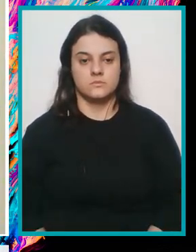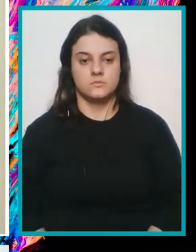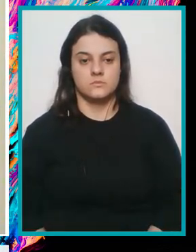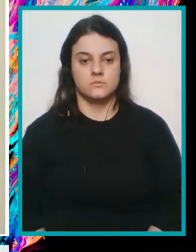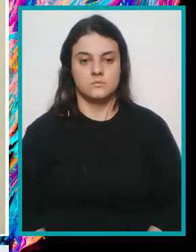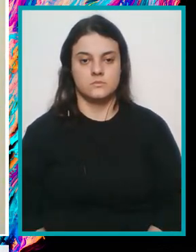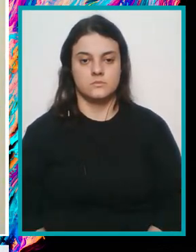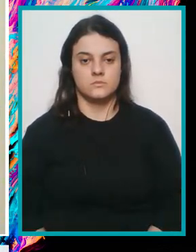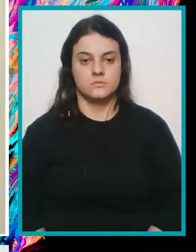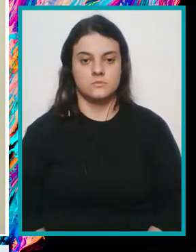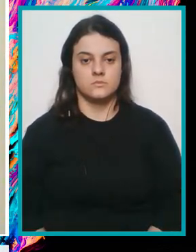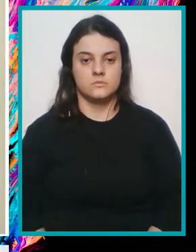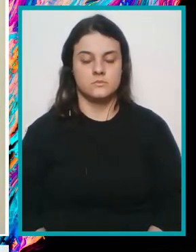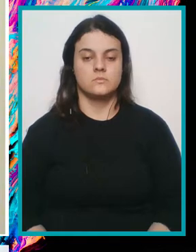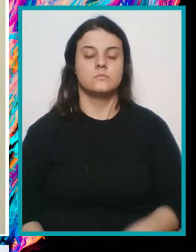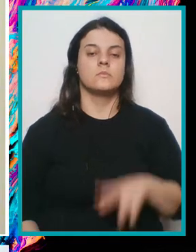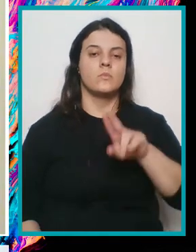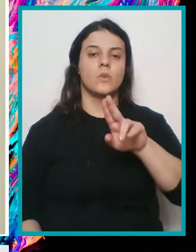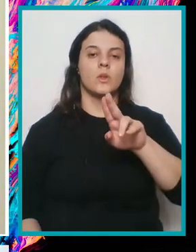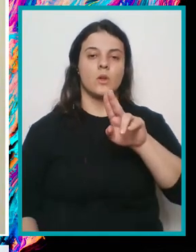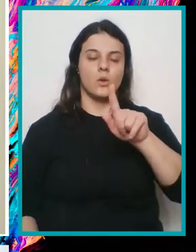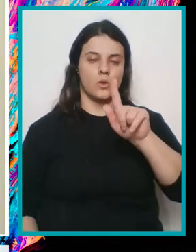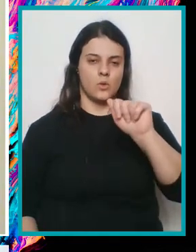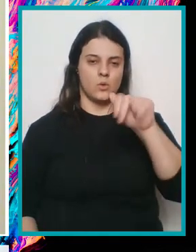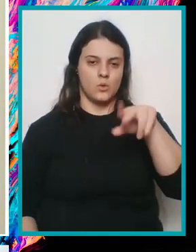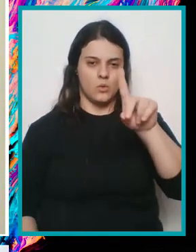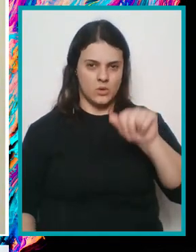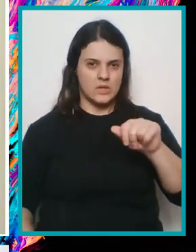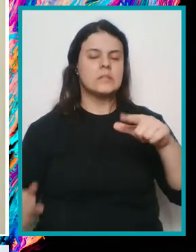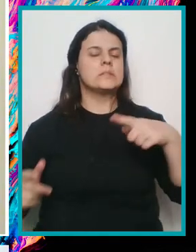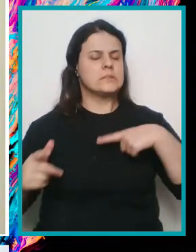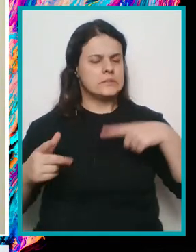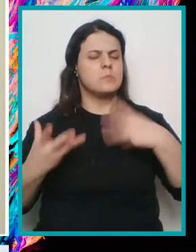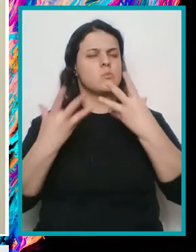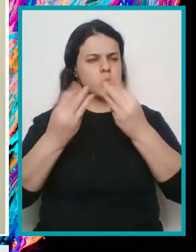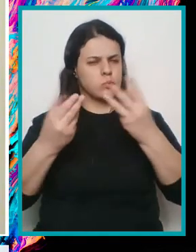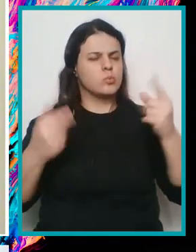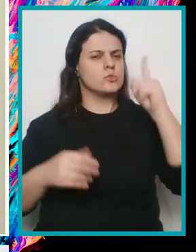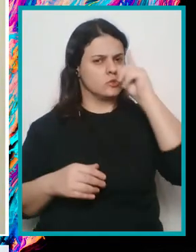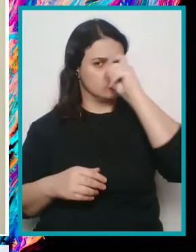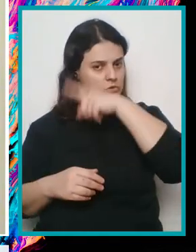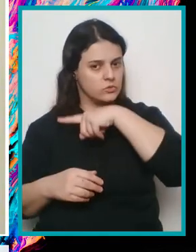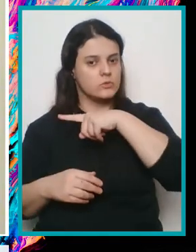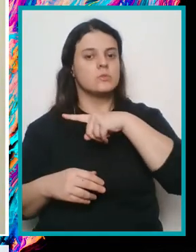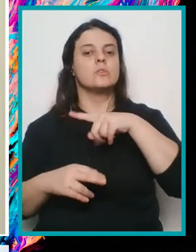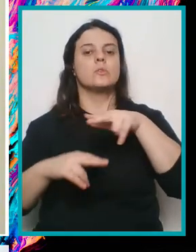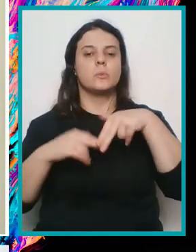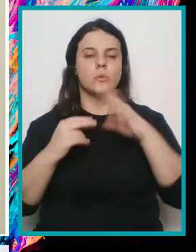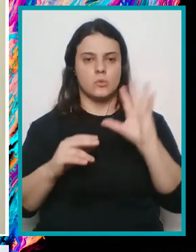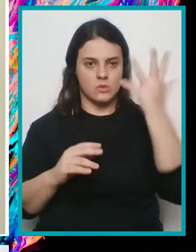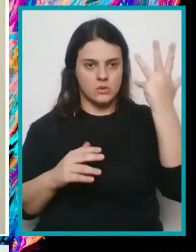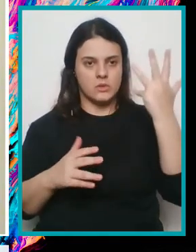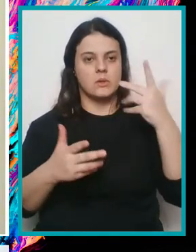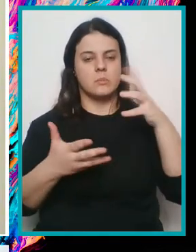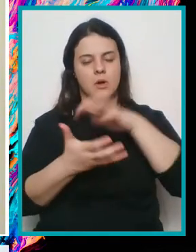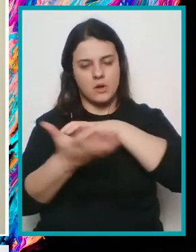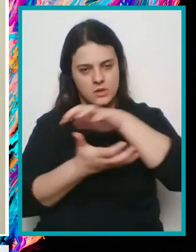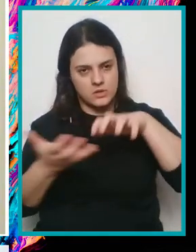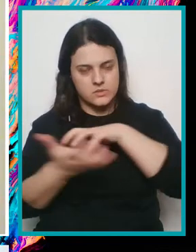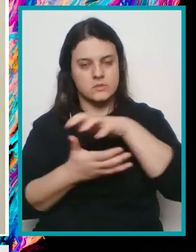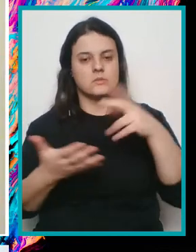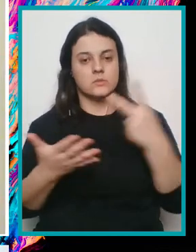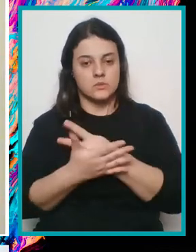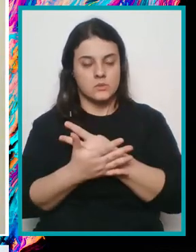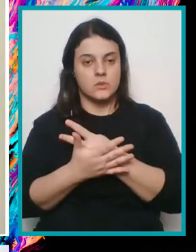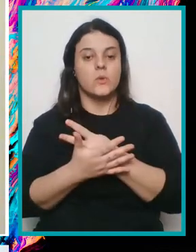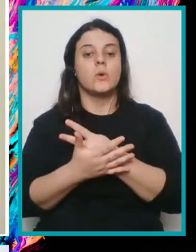Well, Uganda faces many difficulties when it comes to the climate crisis. When you look at